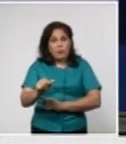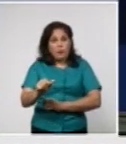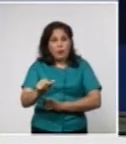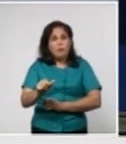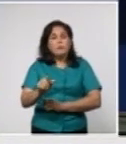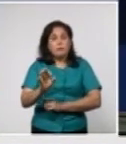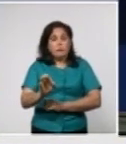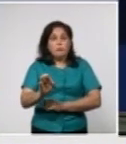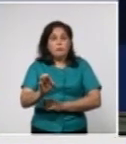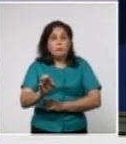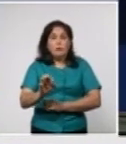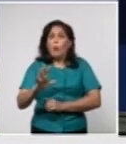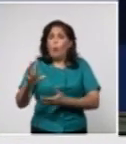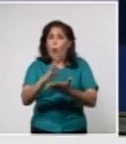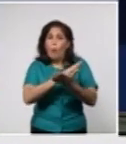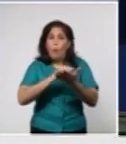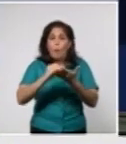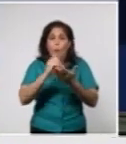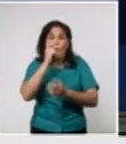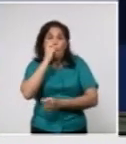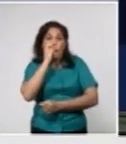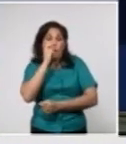1,153 people are male.